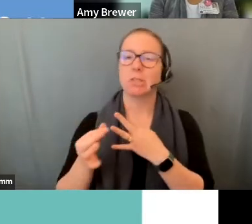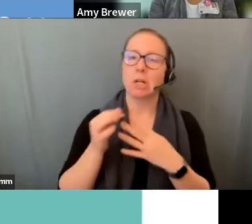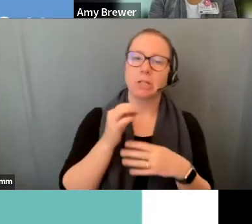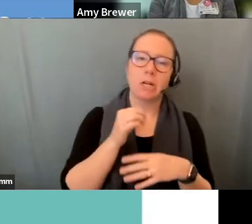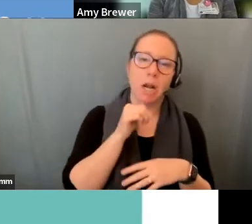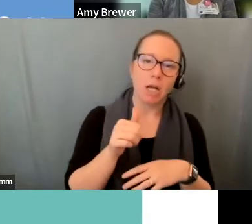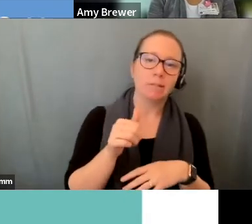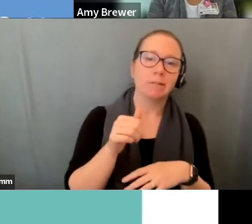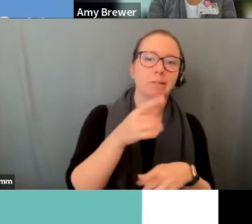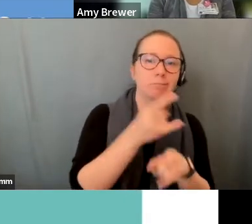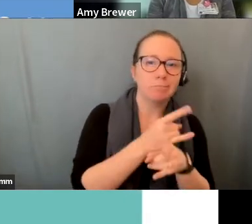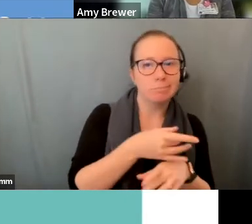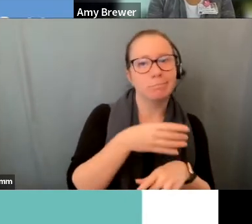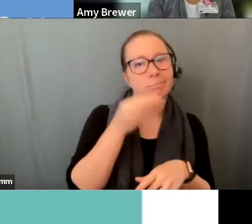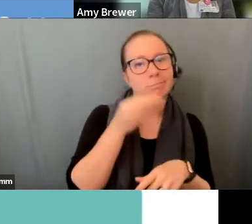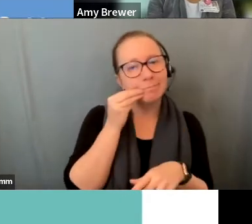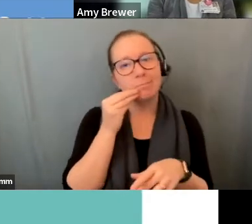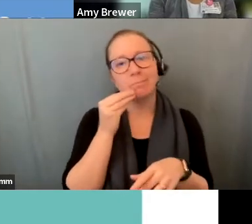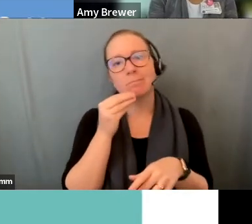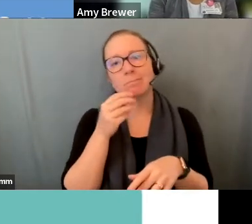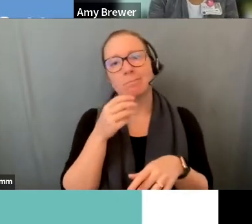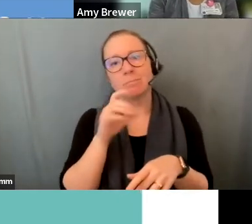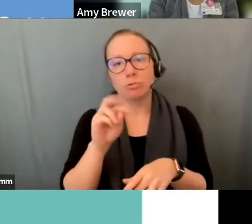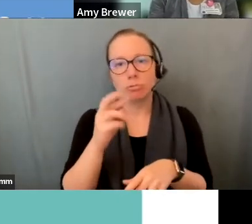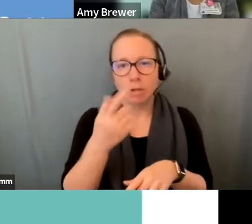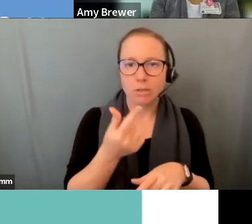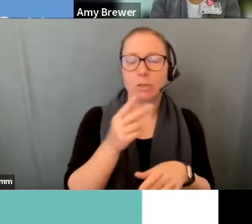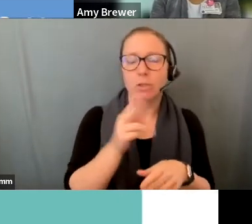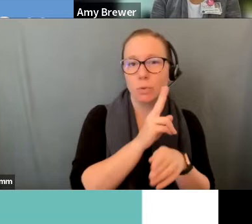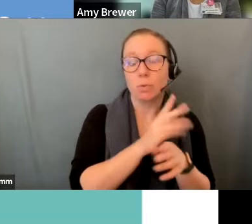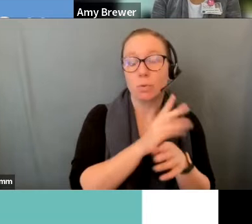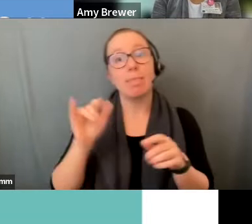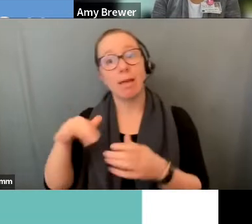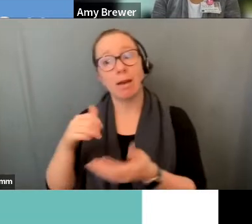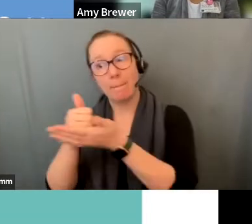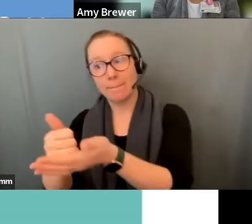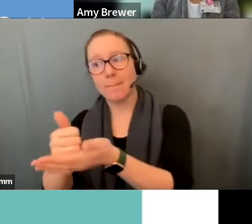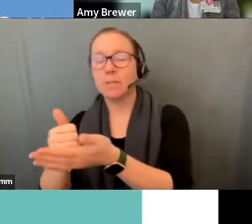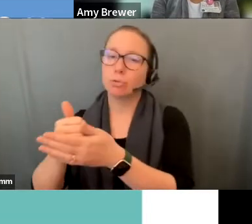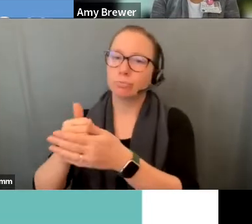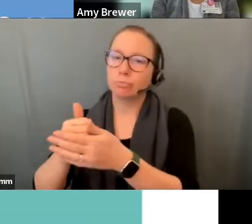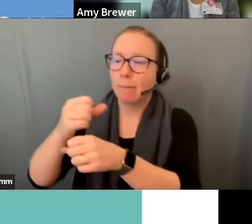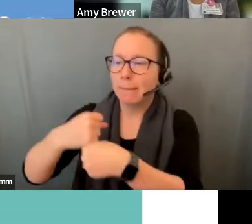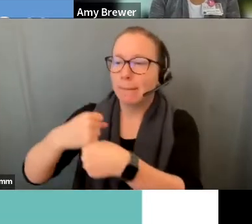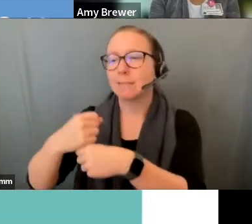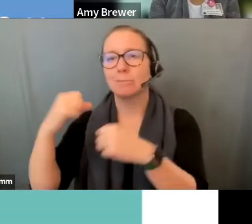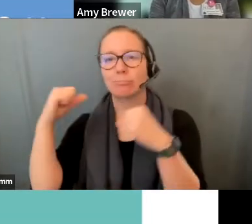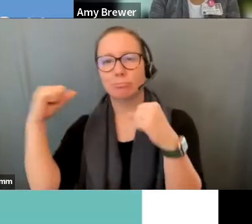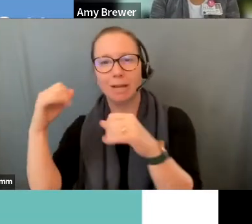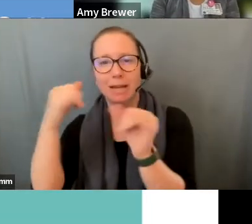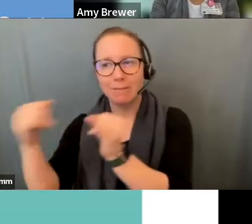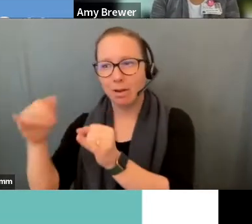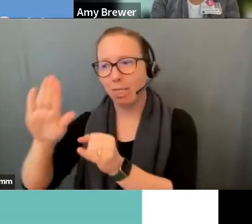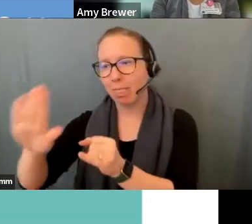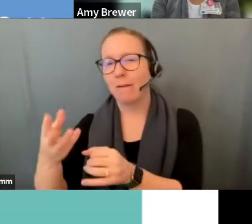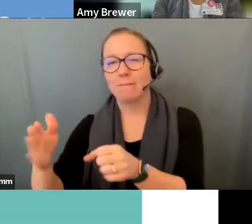also helps create strong individuals who choose to focus on being their full